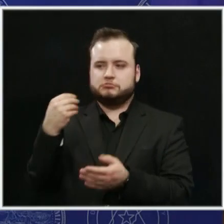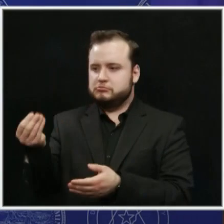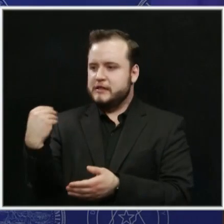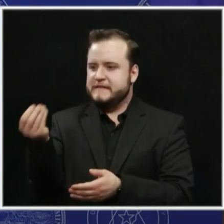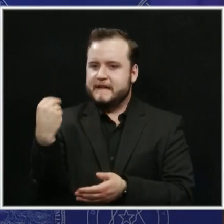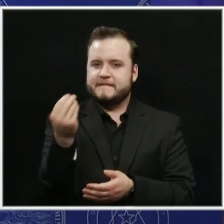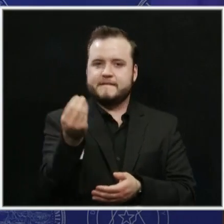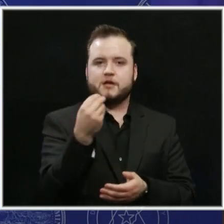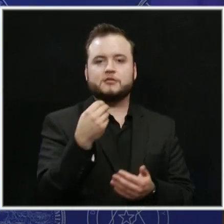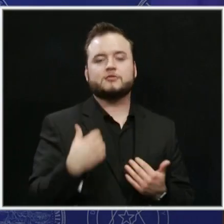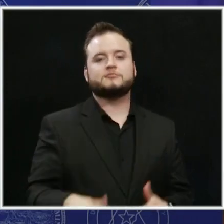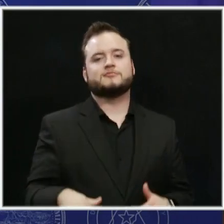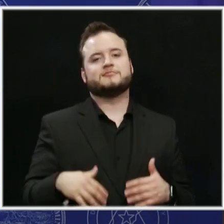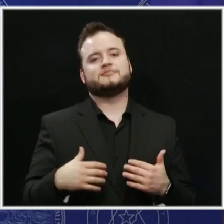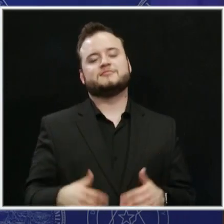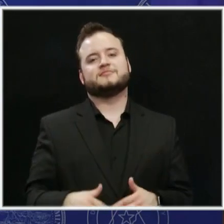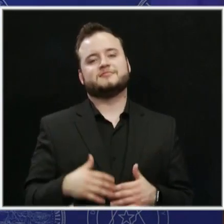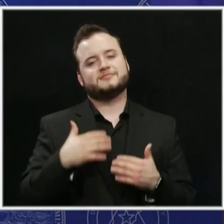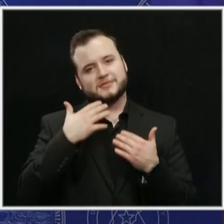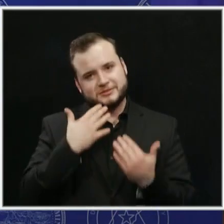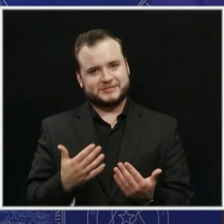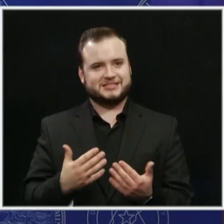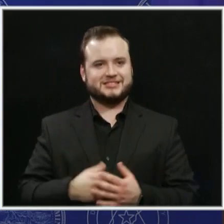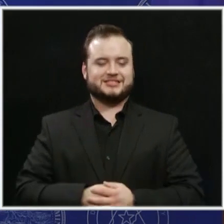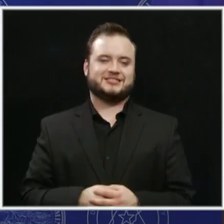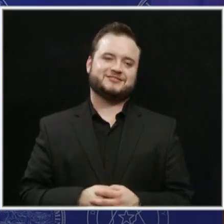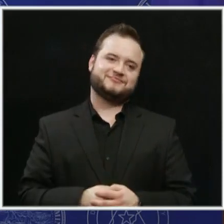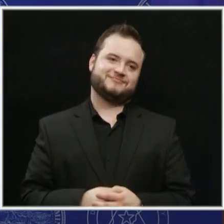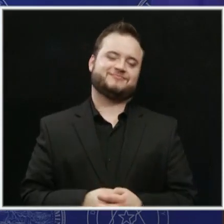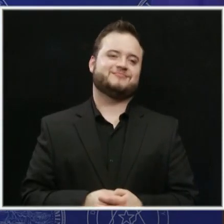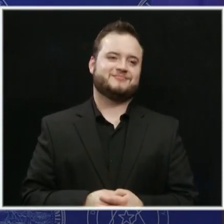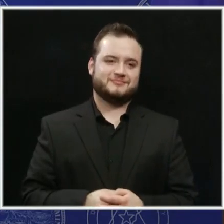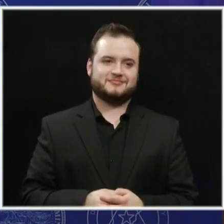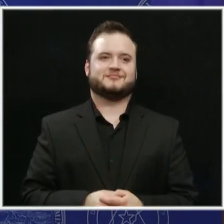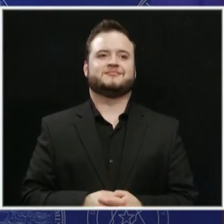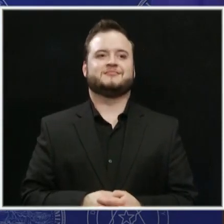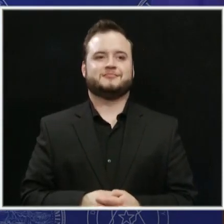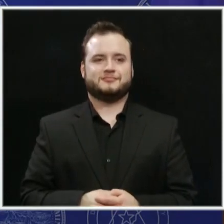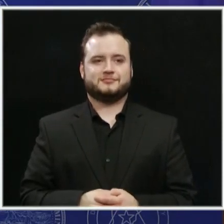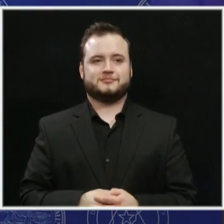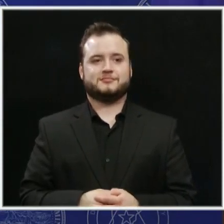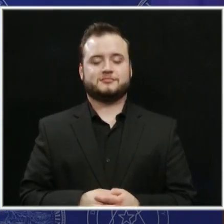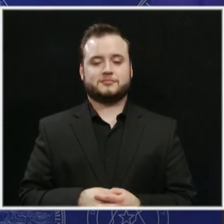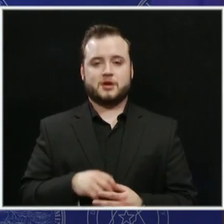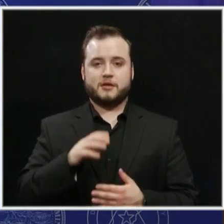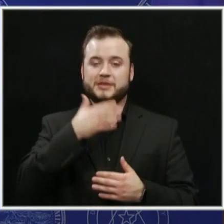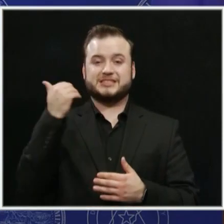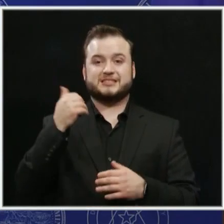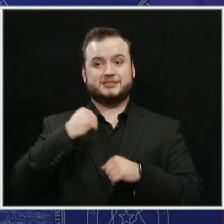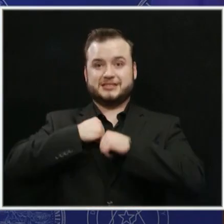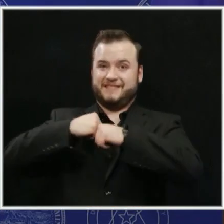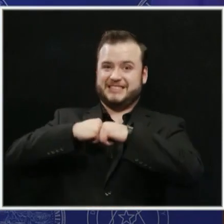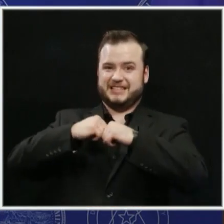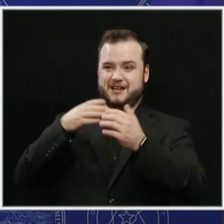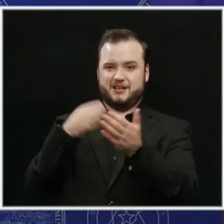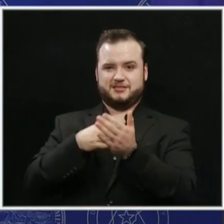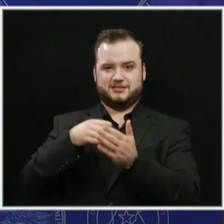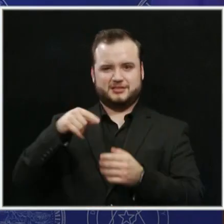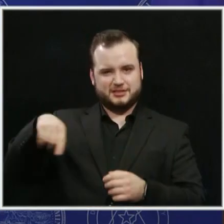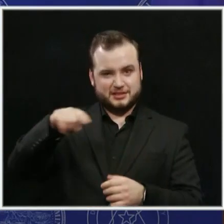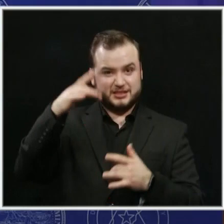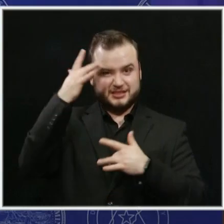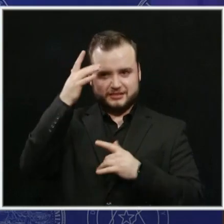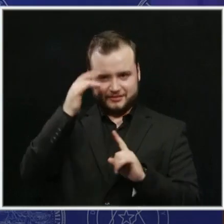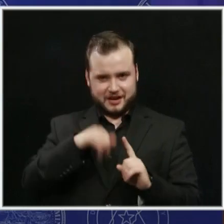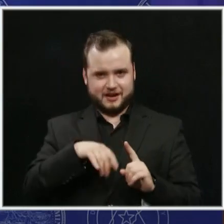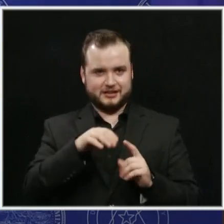goodwill. It's also one of, again, our best defenses against this. So we'll continue on. We'll try and get you as much information as